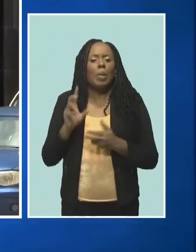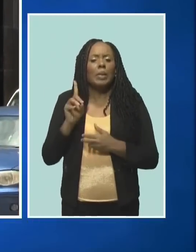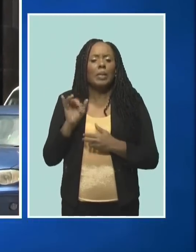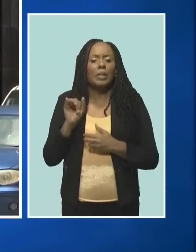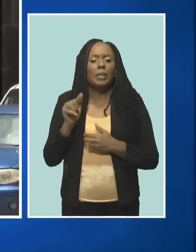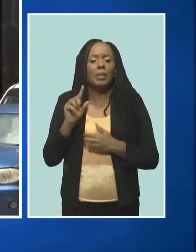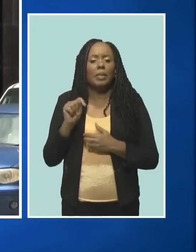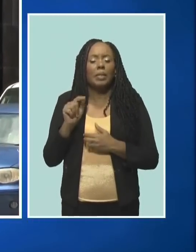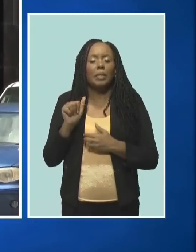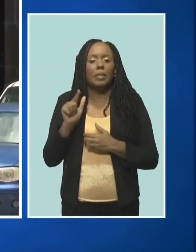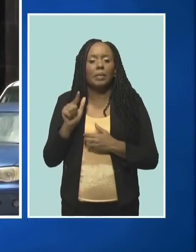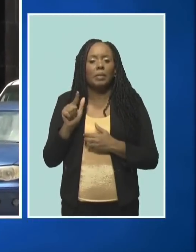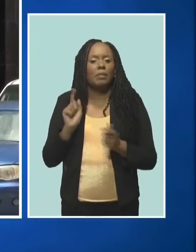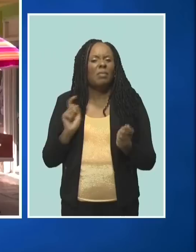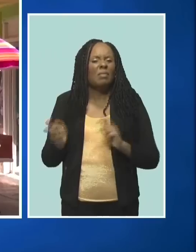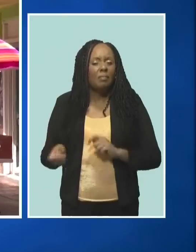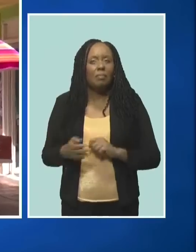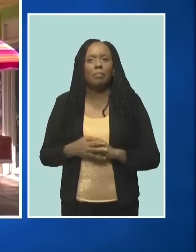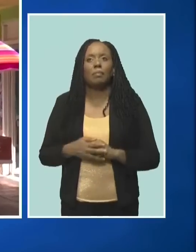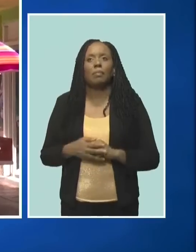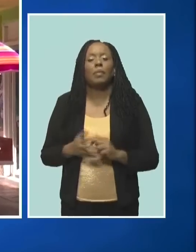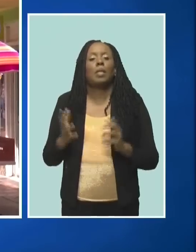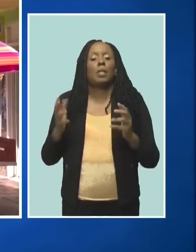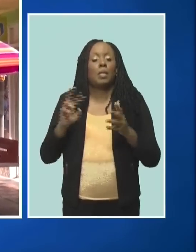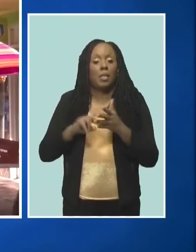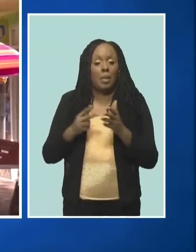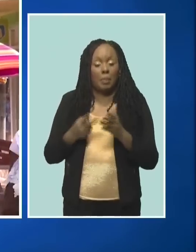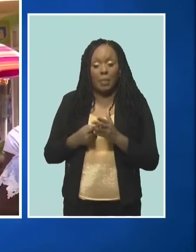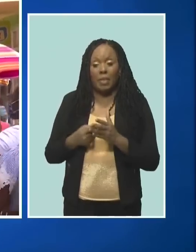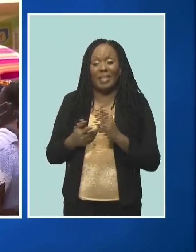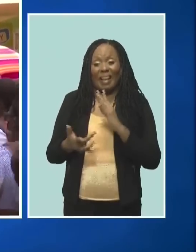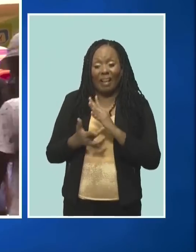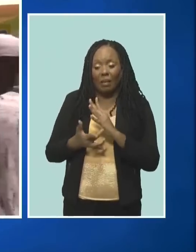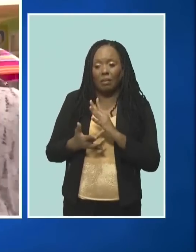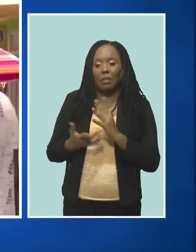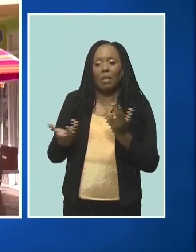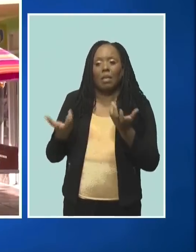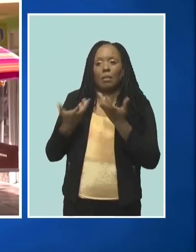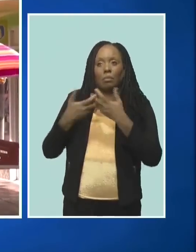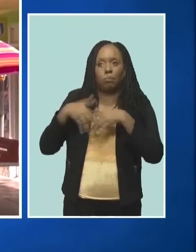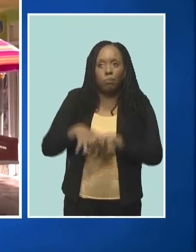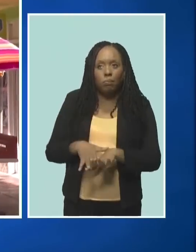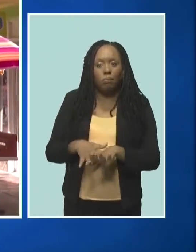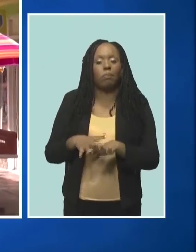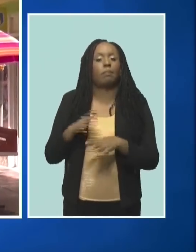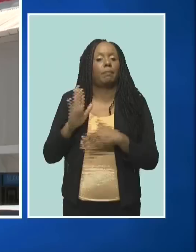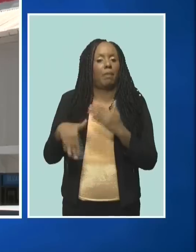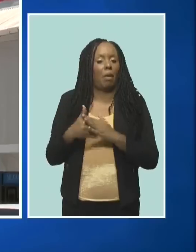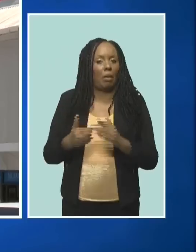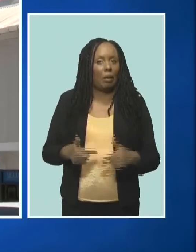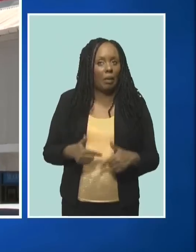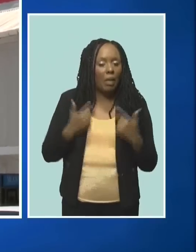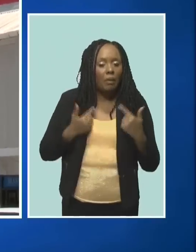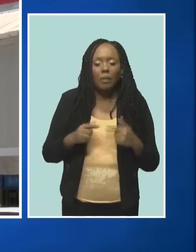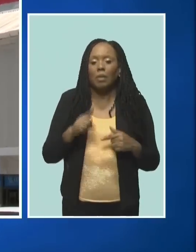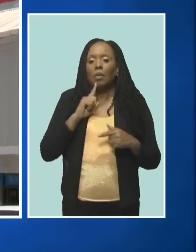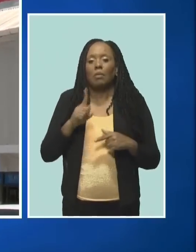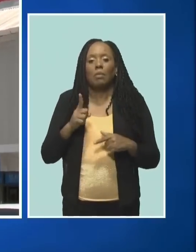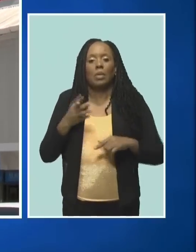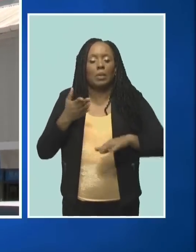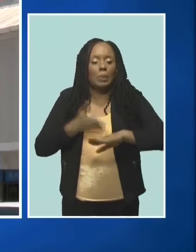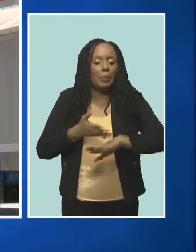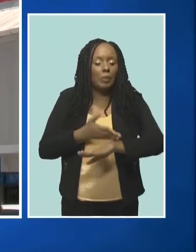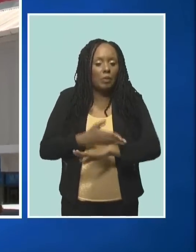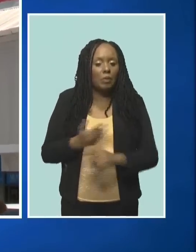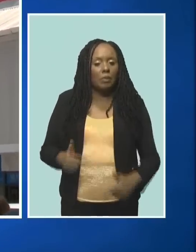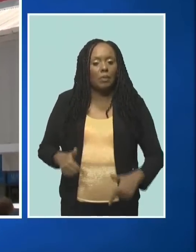integration of digital technology into all areas of life and business, resulting in fundamental changes to how businesses operate